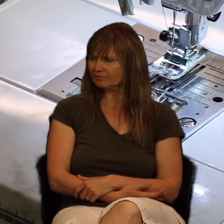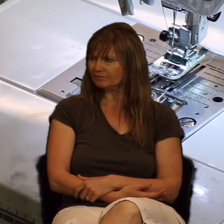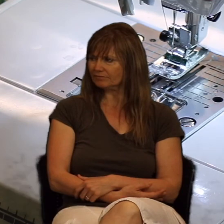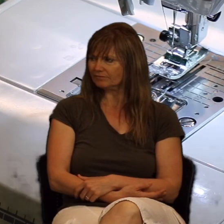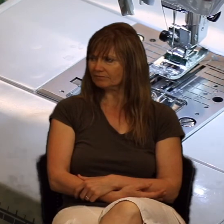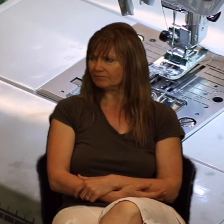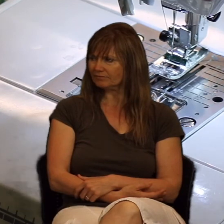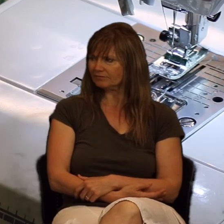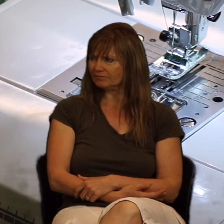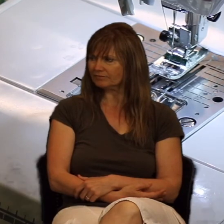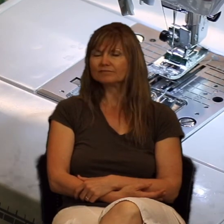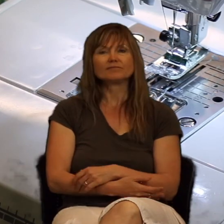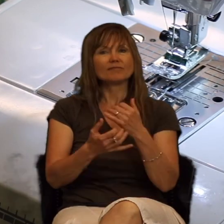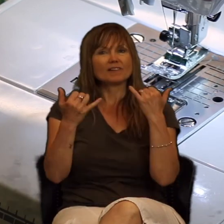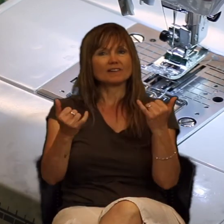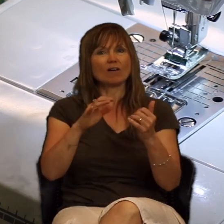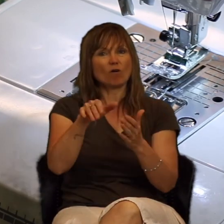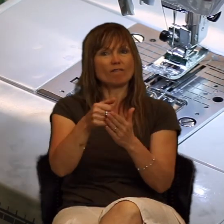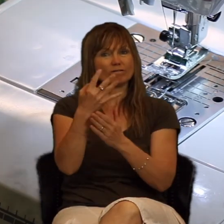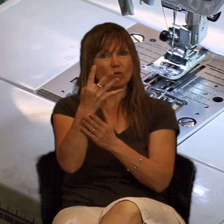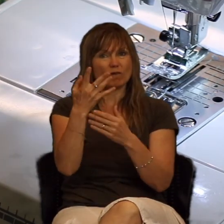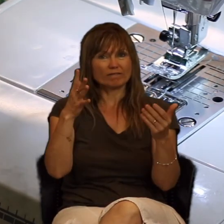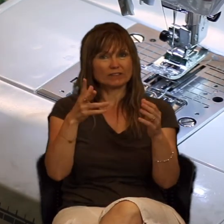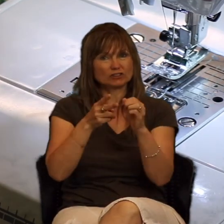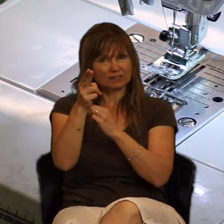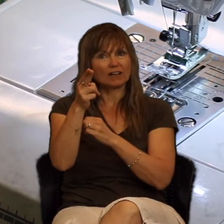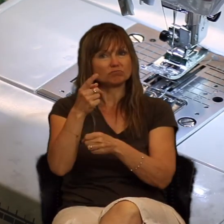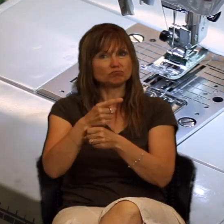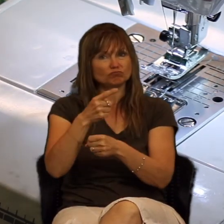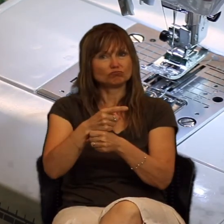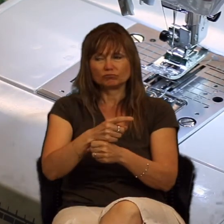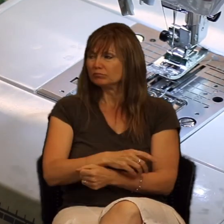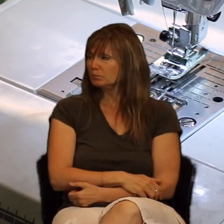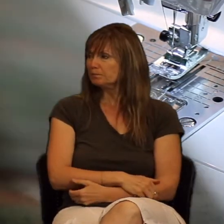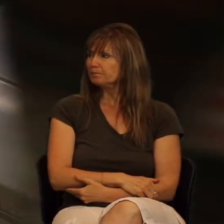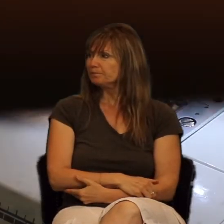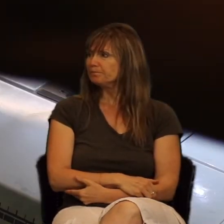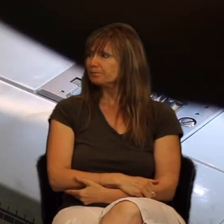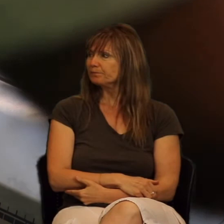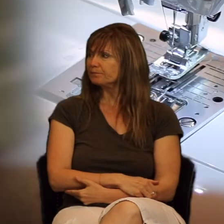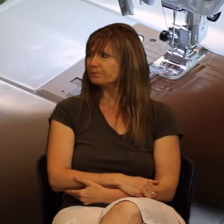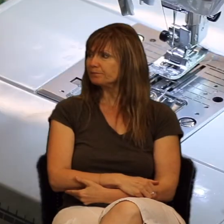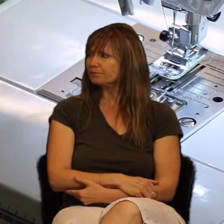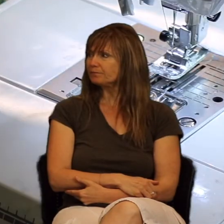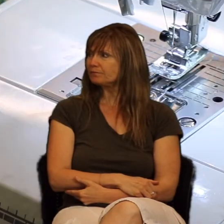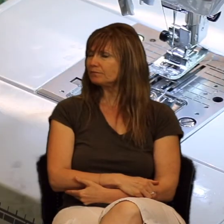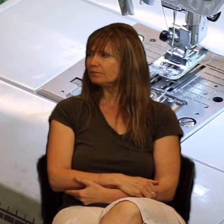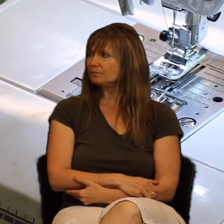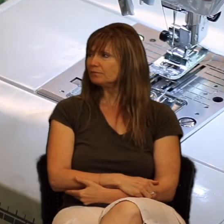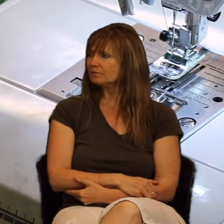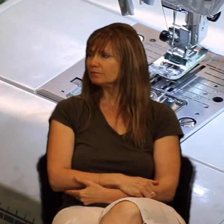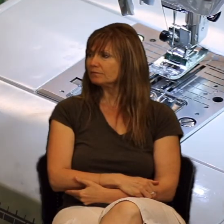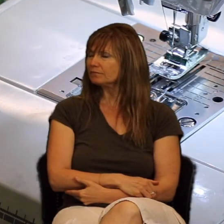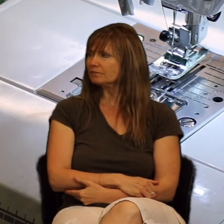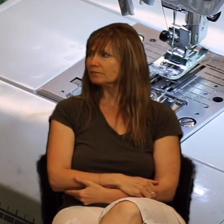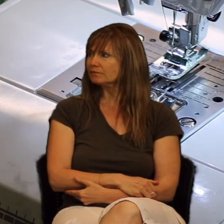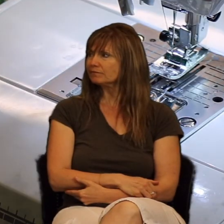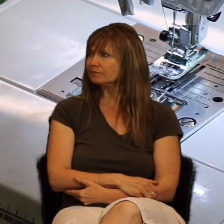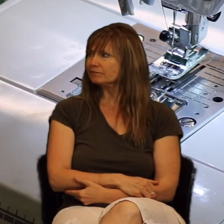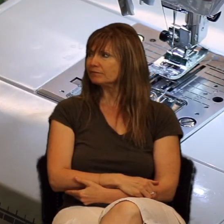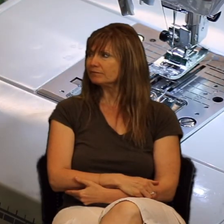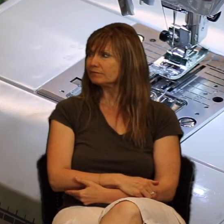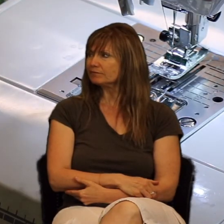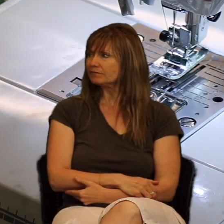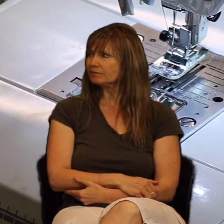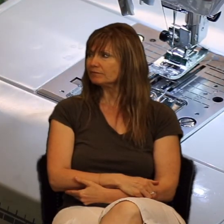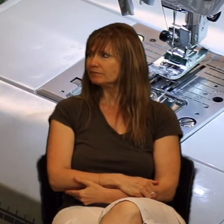Okay, so we have all 4 pieces cut. So what I'm gonna do is I'm gonna take one of